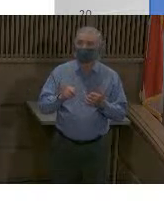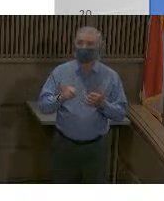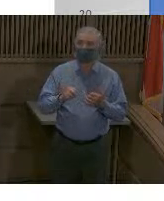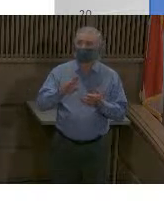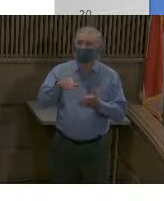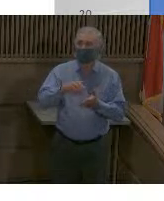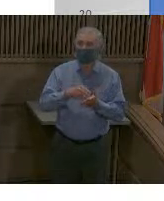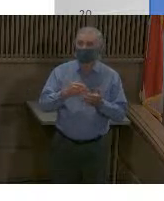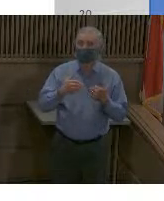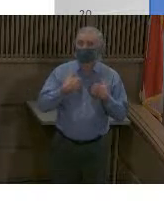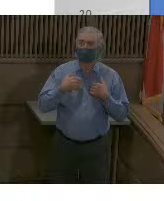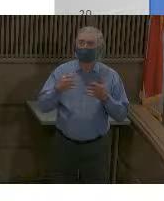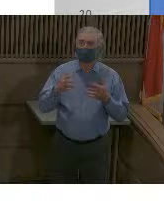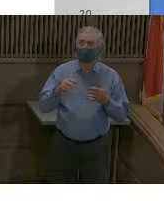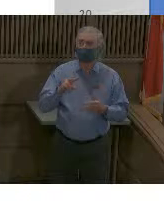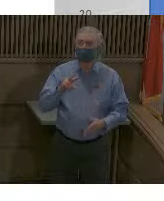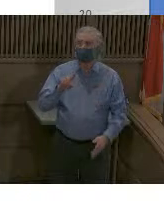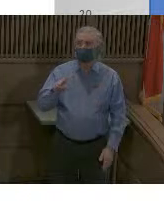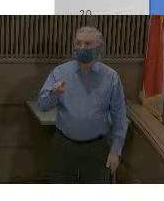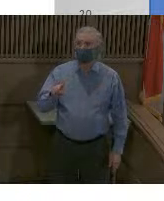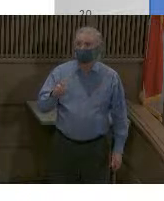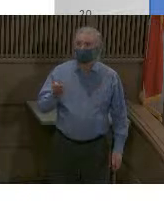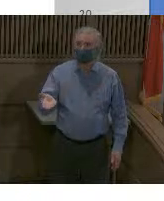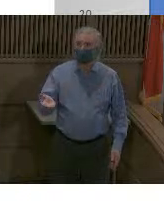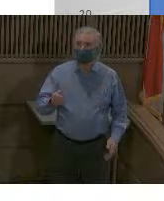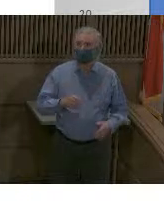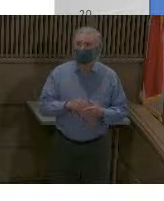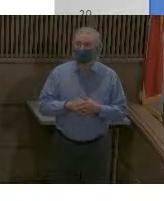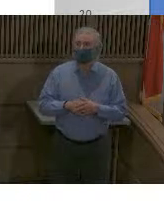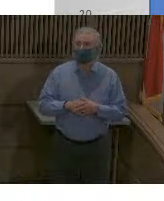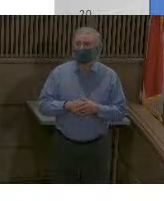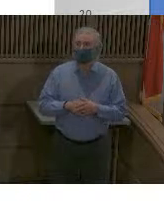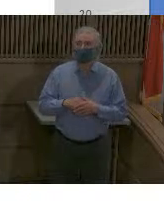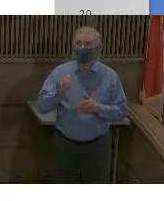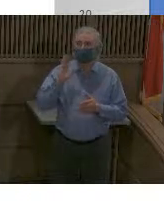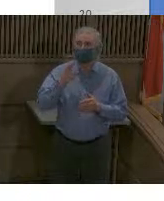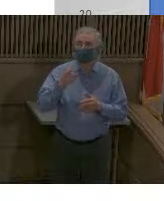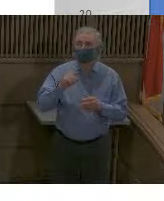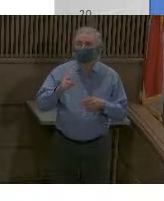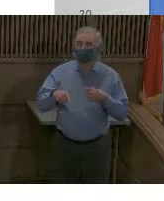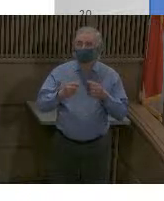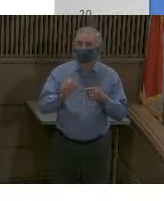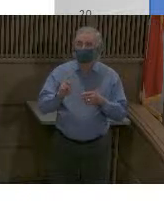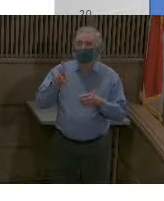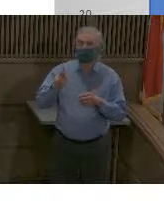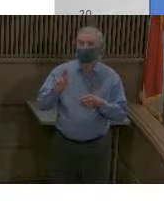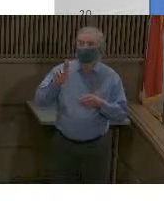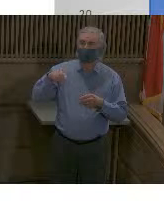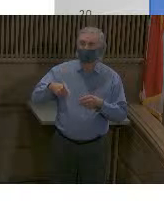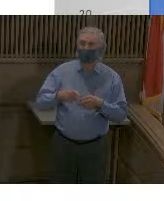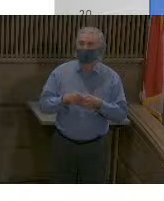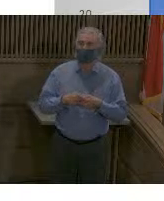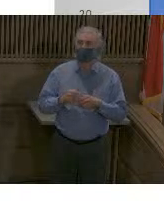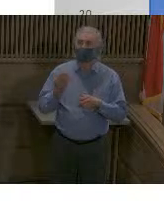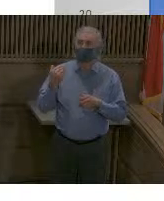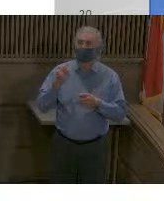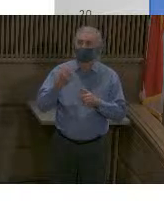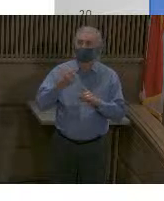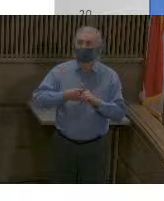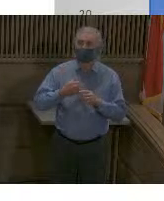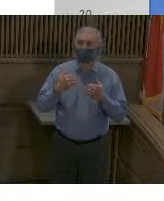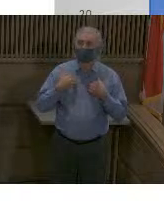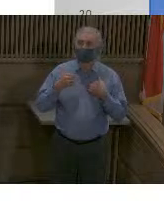of January, we got 21 already. I mean, we going back up. Last month we had 14. We had got down to